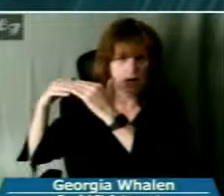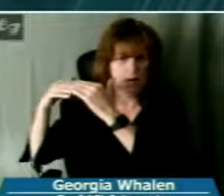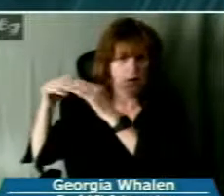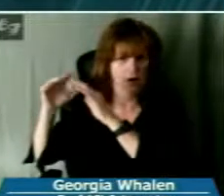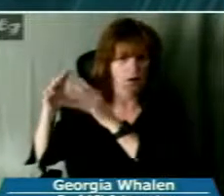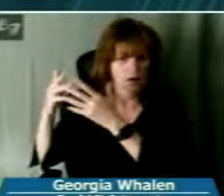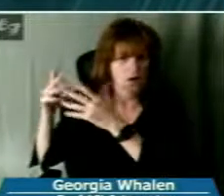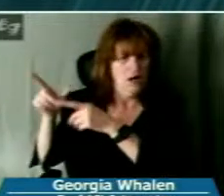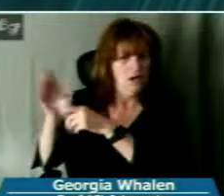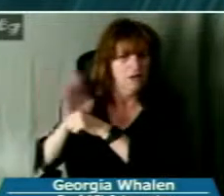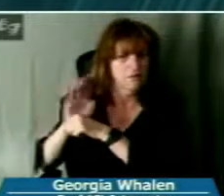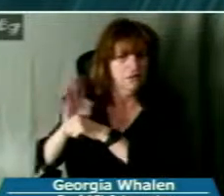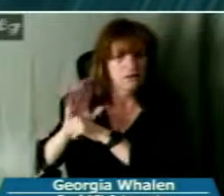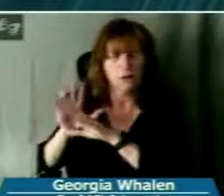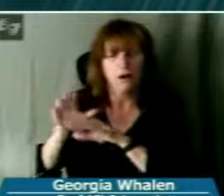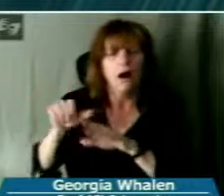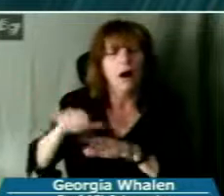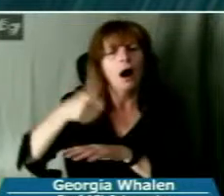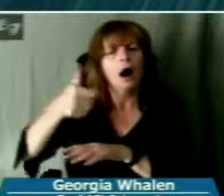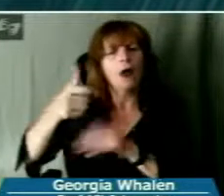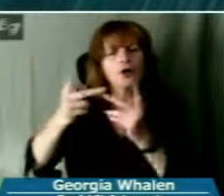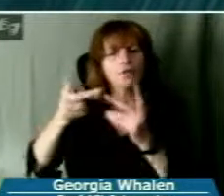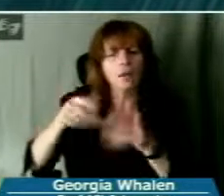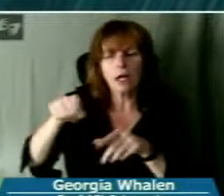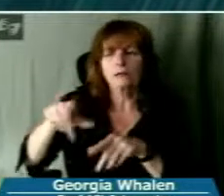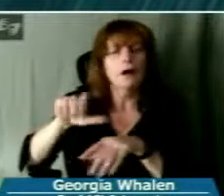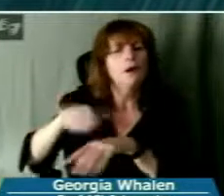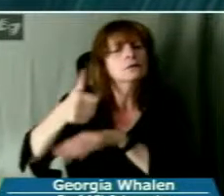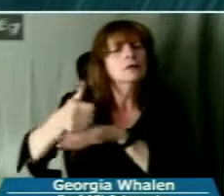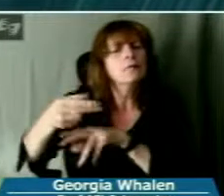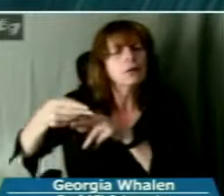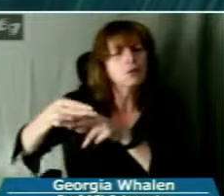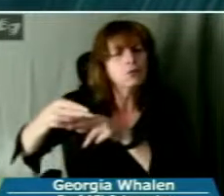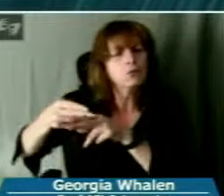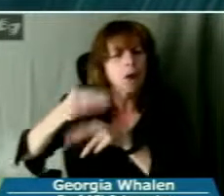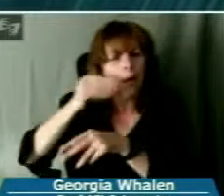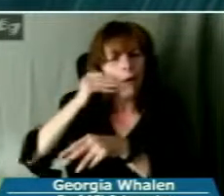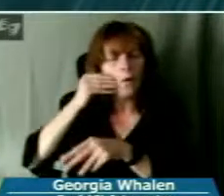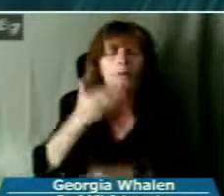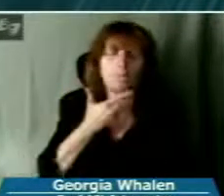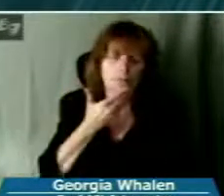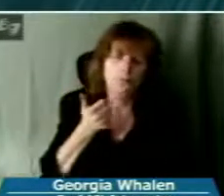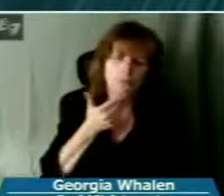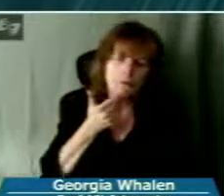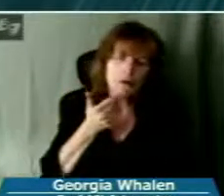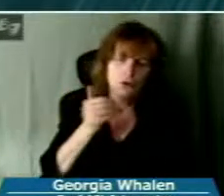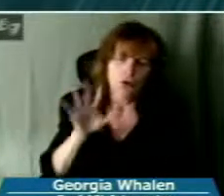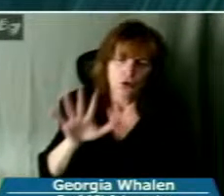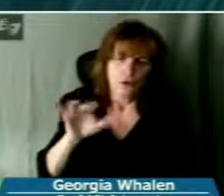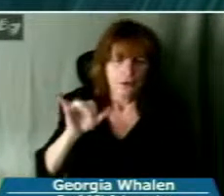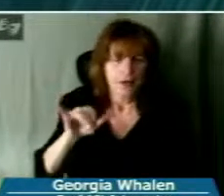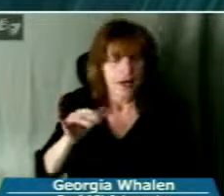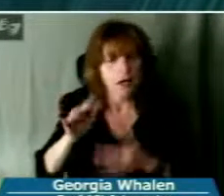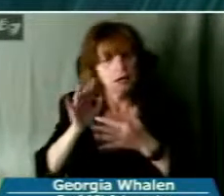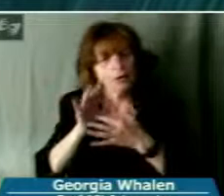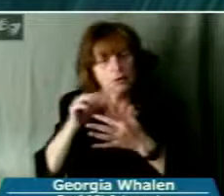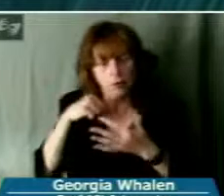decant into, I think that would be highly desirable. So that's something else I think that we can get going